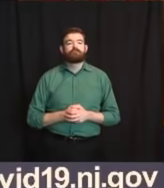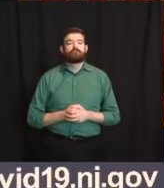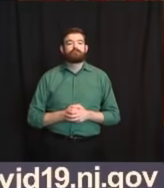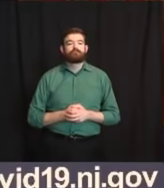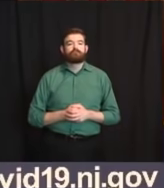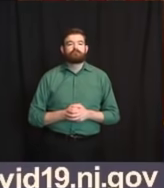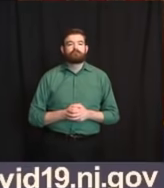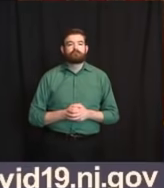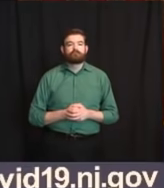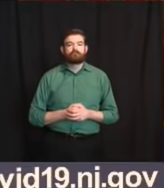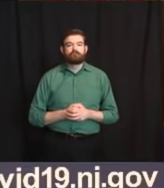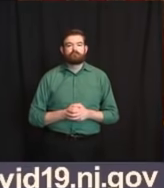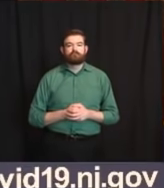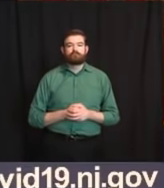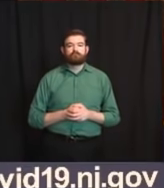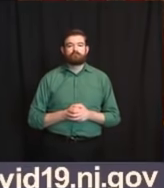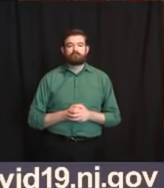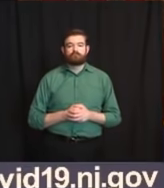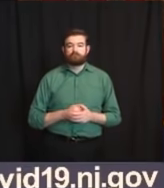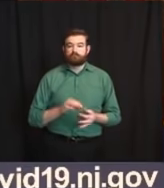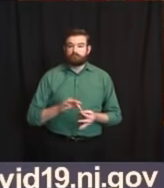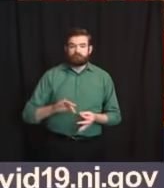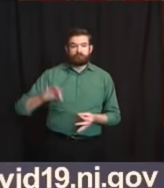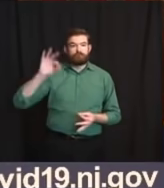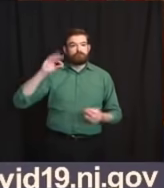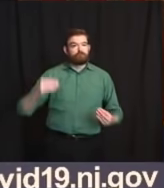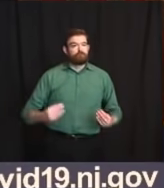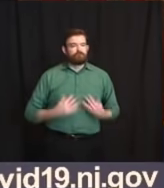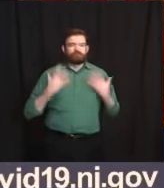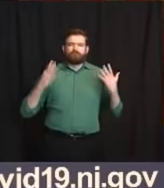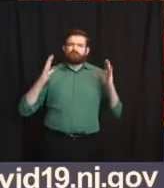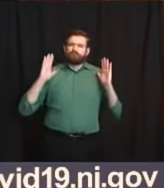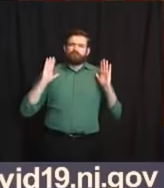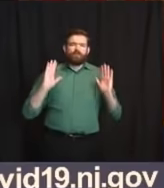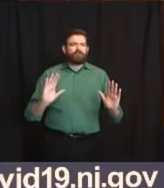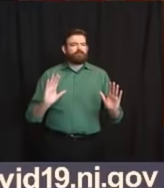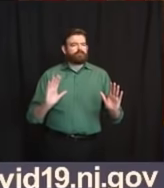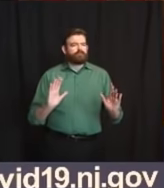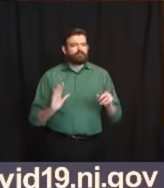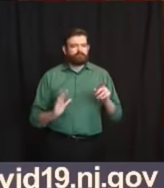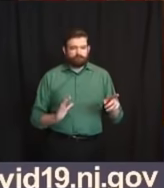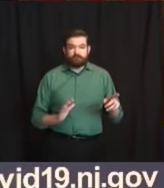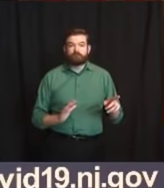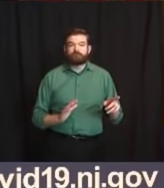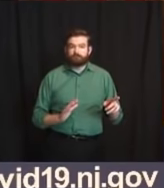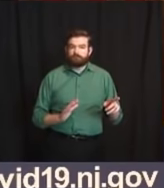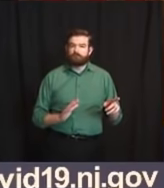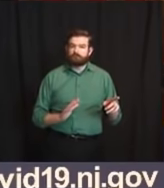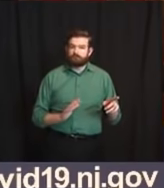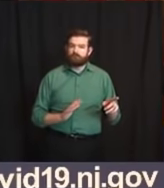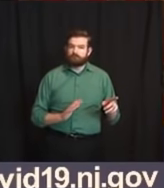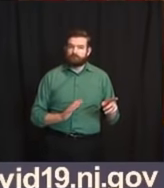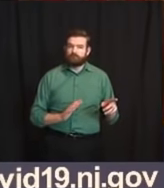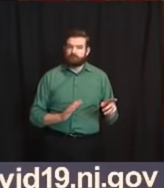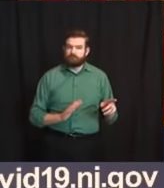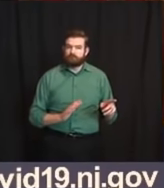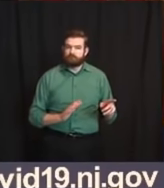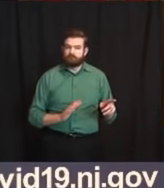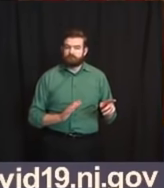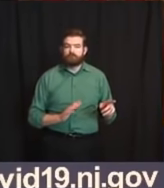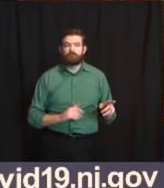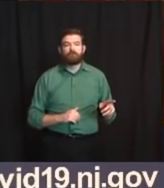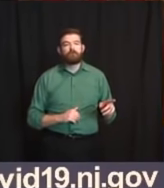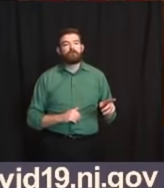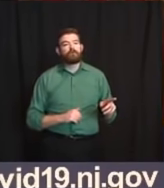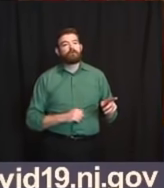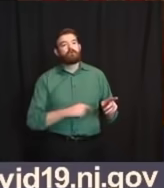worship, which is overwhelming in so many of these places. But what equally is important, if not even more so, are the tentacles that they have into the